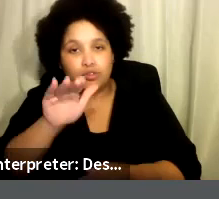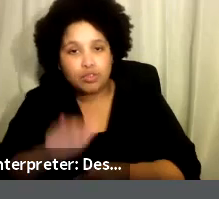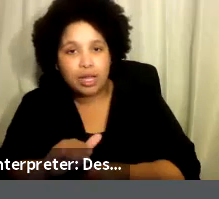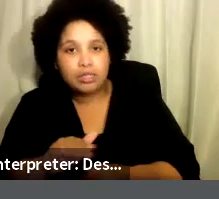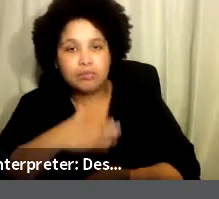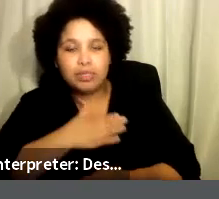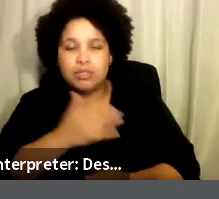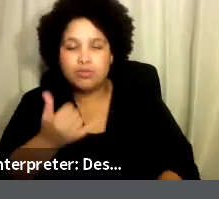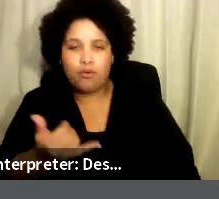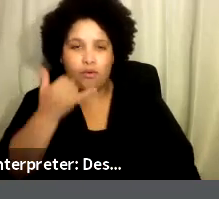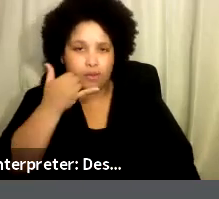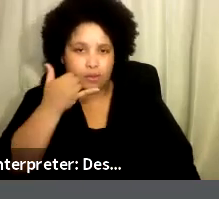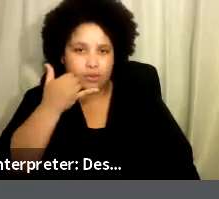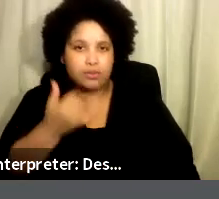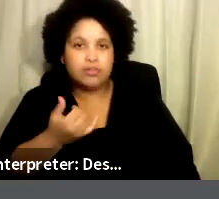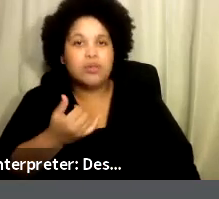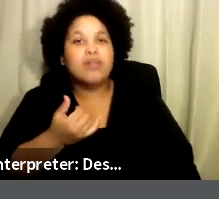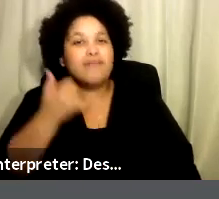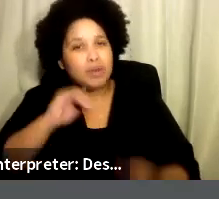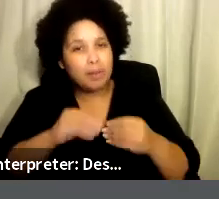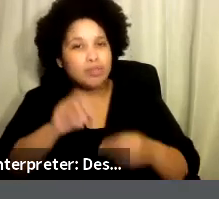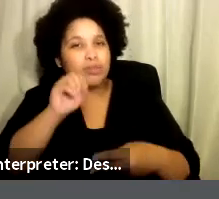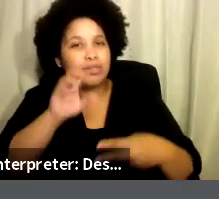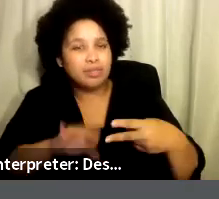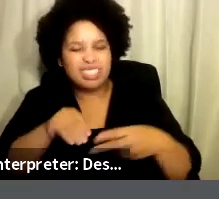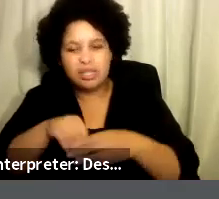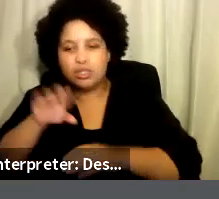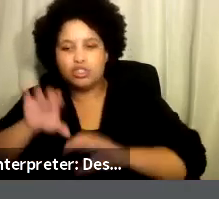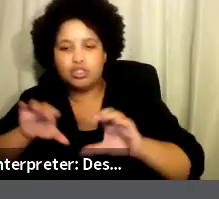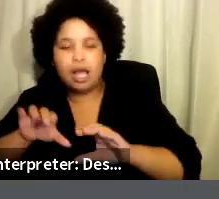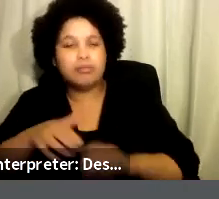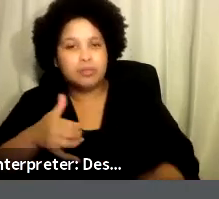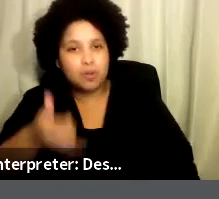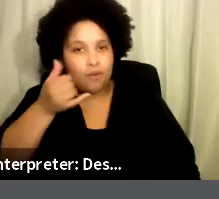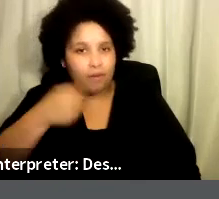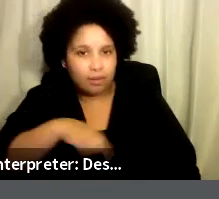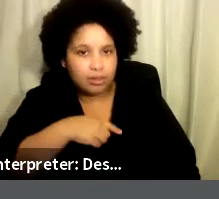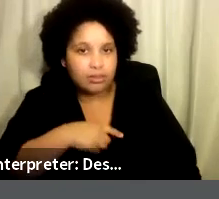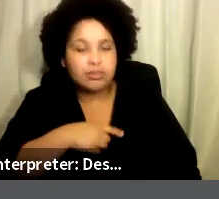of those two telephone numbers that are listed in the chat, because we can